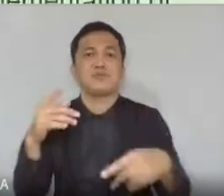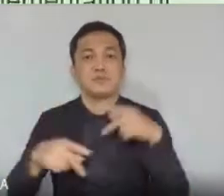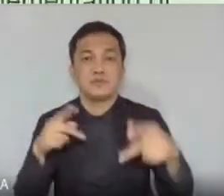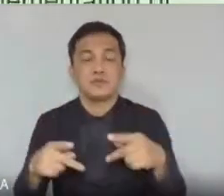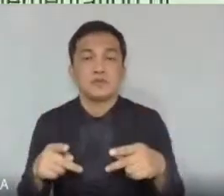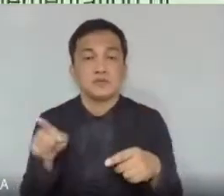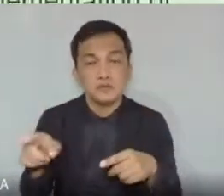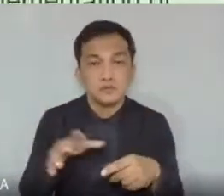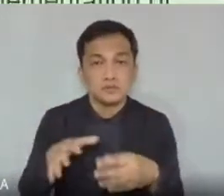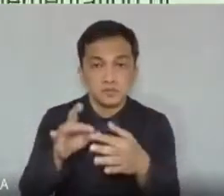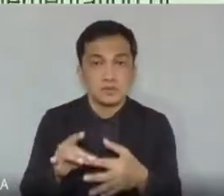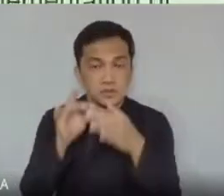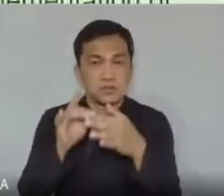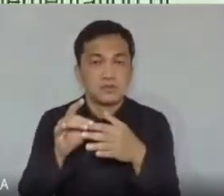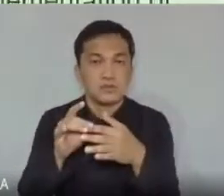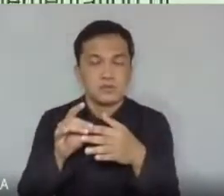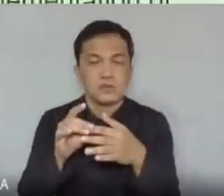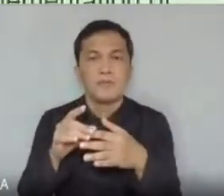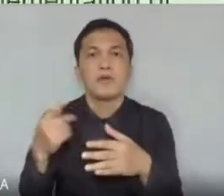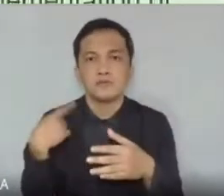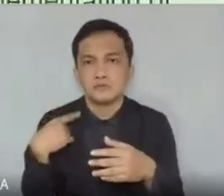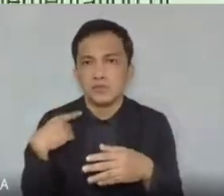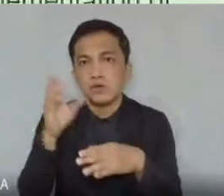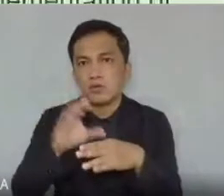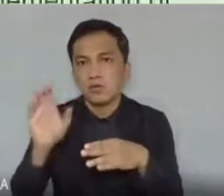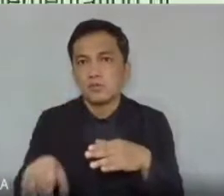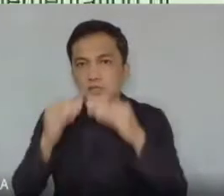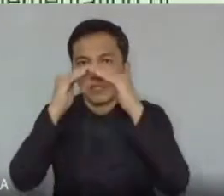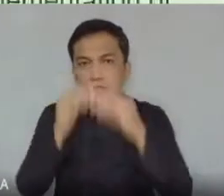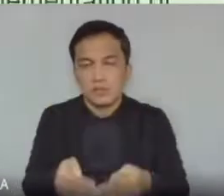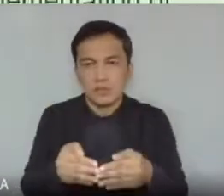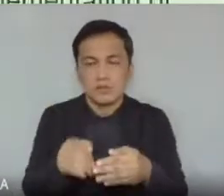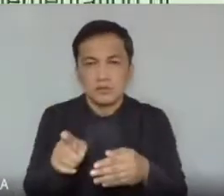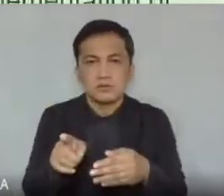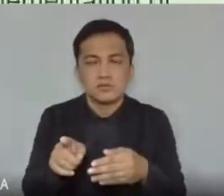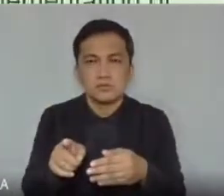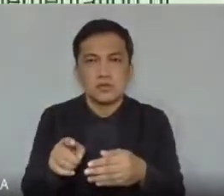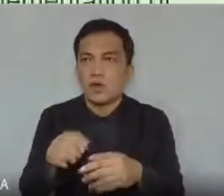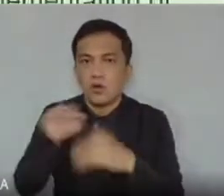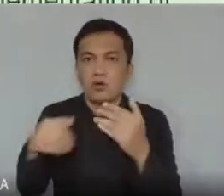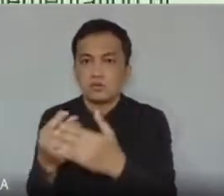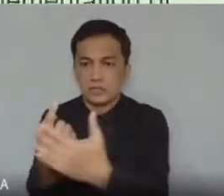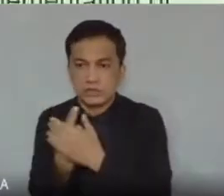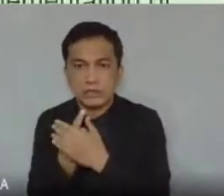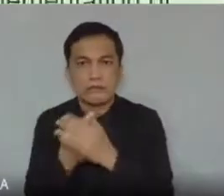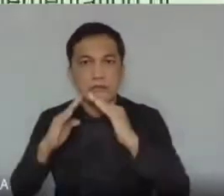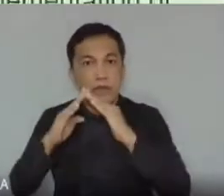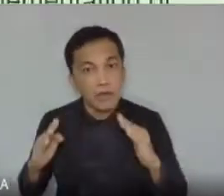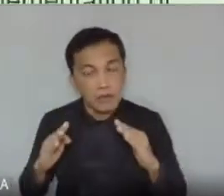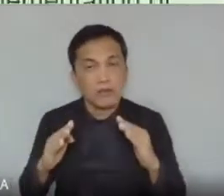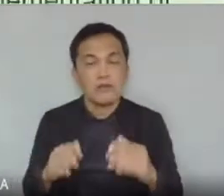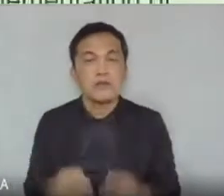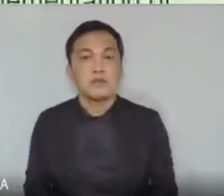hotline later. Imagine me speaking to you now, but through telephony, was a call center agent,